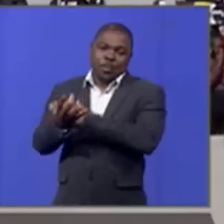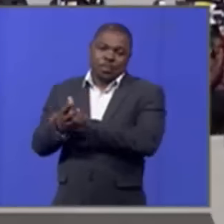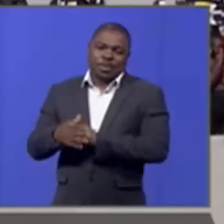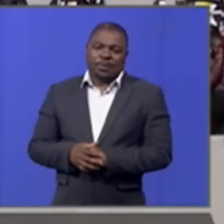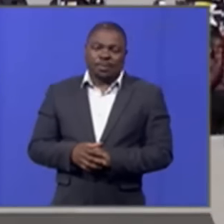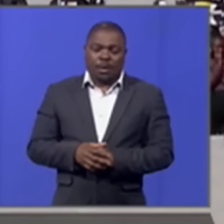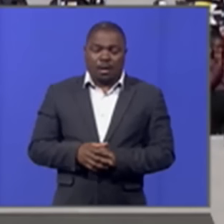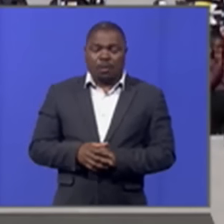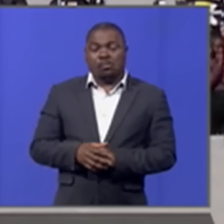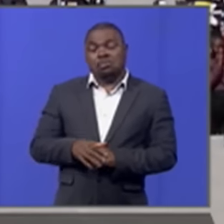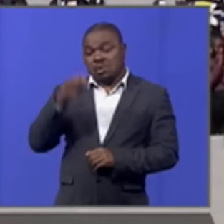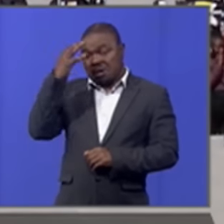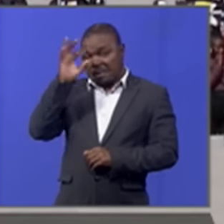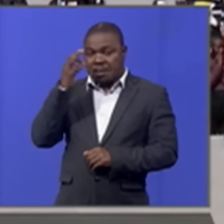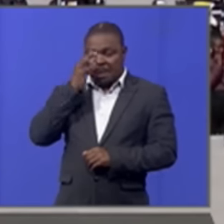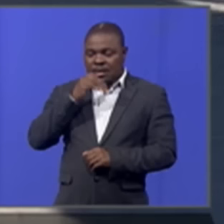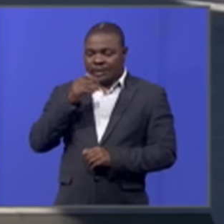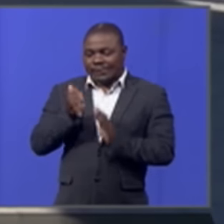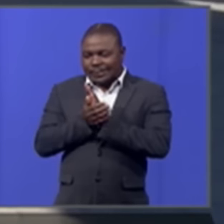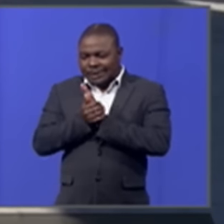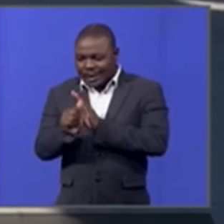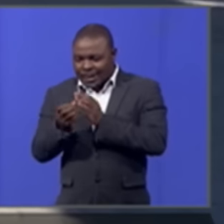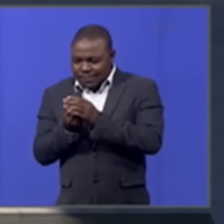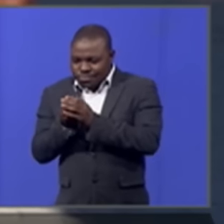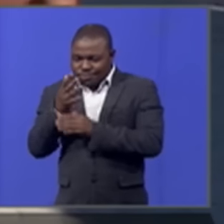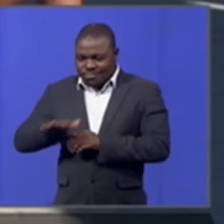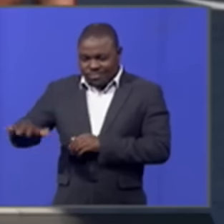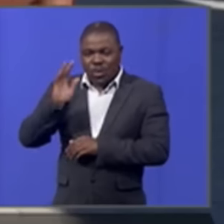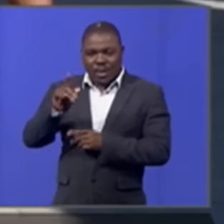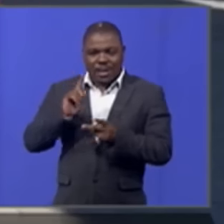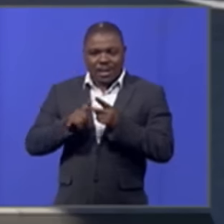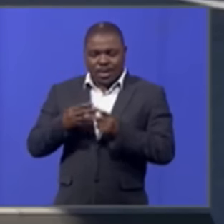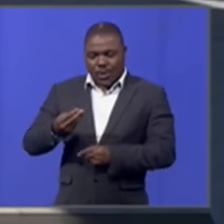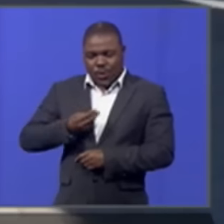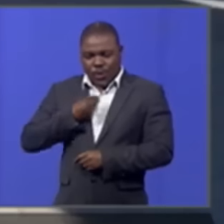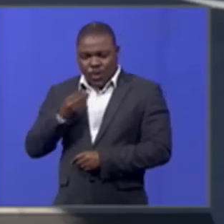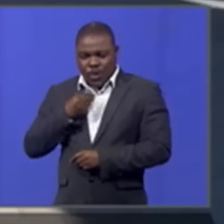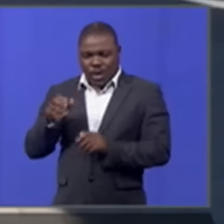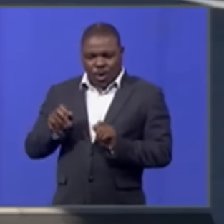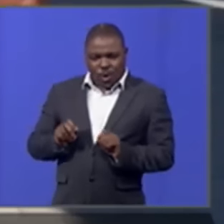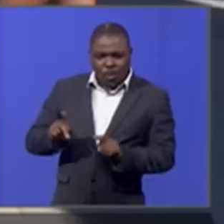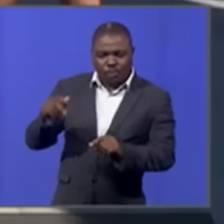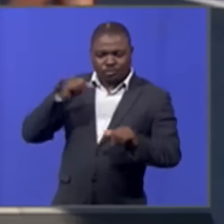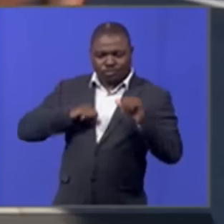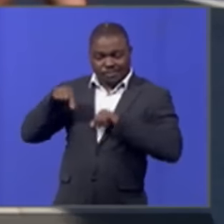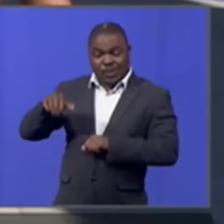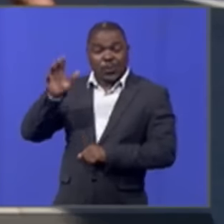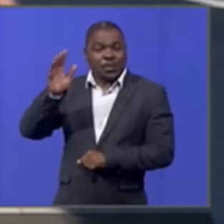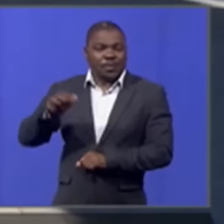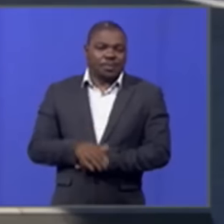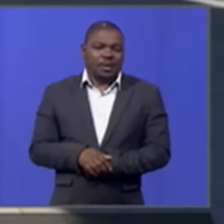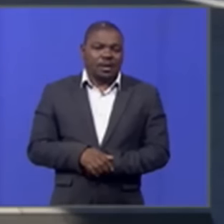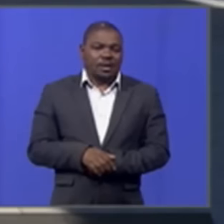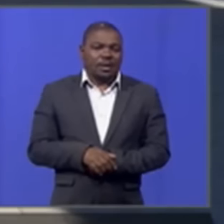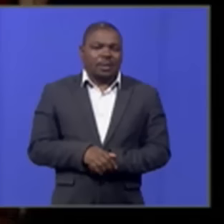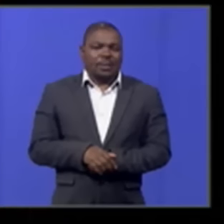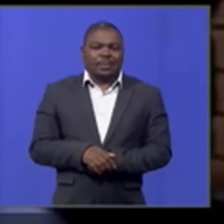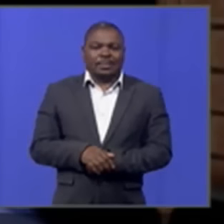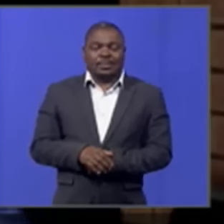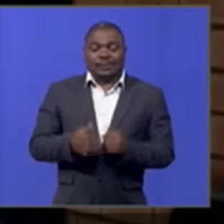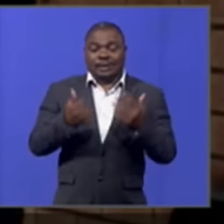Puso ya re se tlile go ribolola talente le go tlhamela bašwa ba ba diragatsi ditšhono. In all its 71